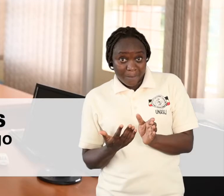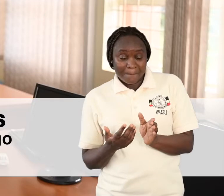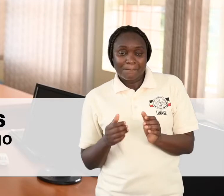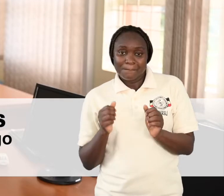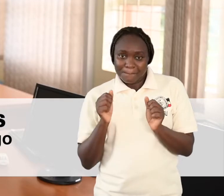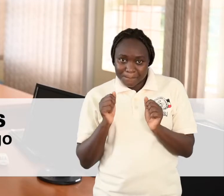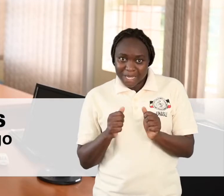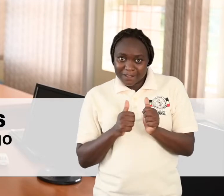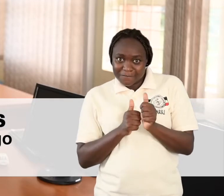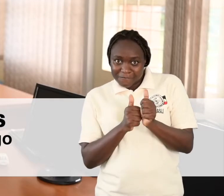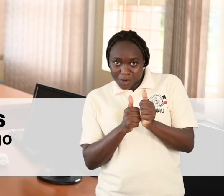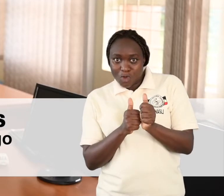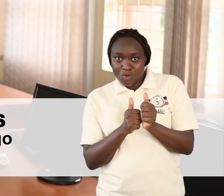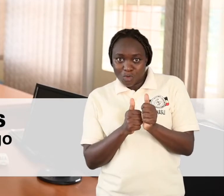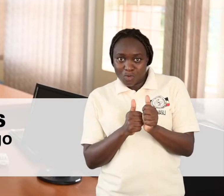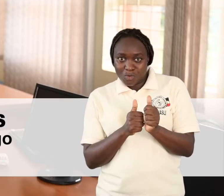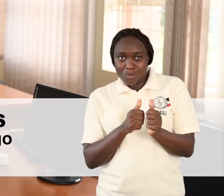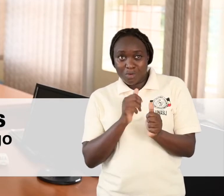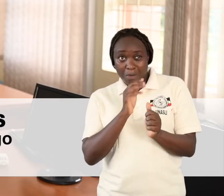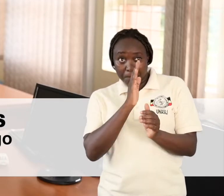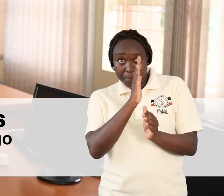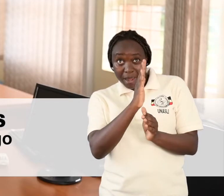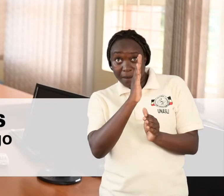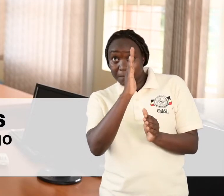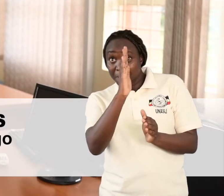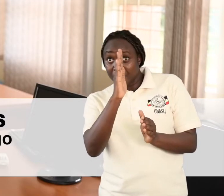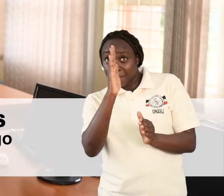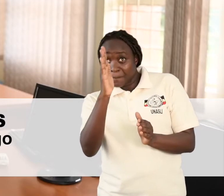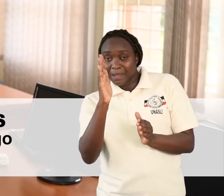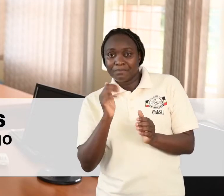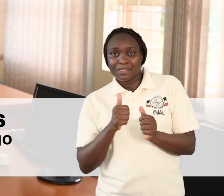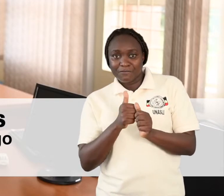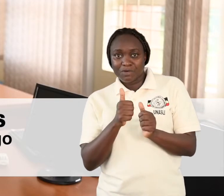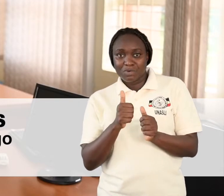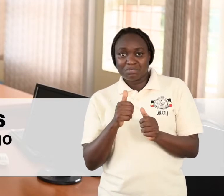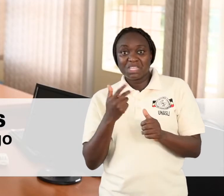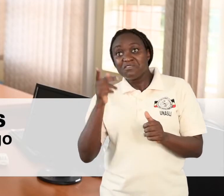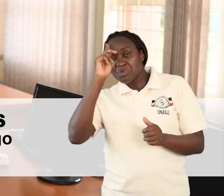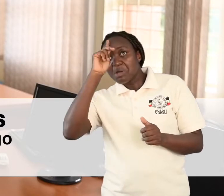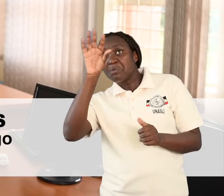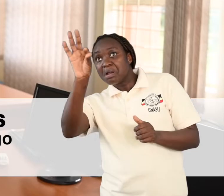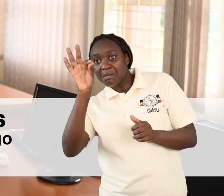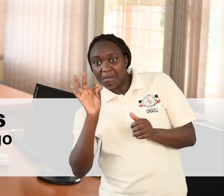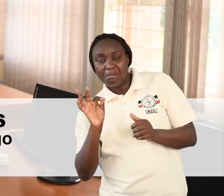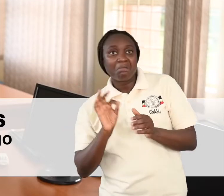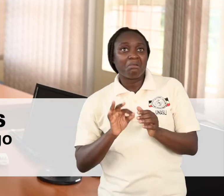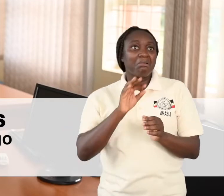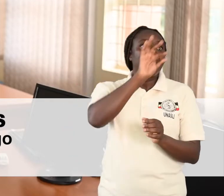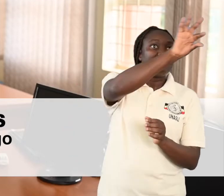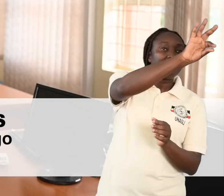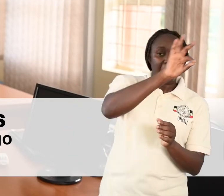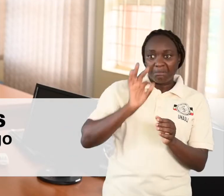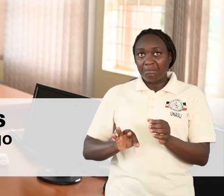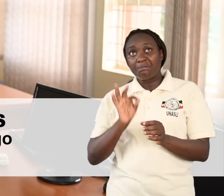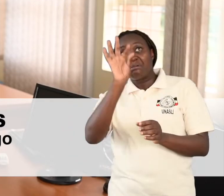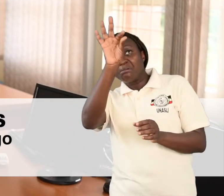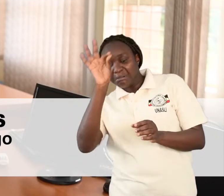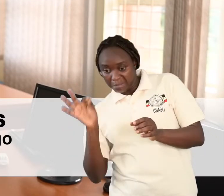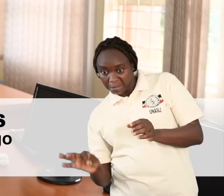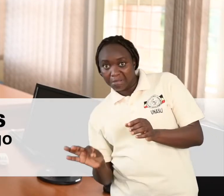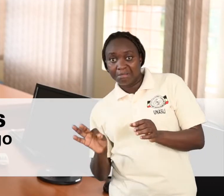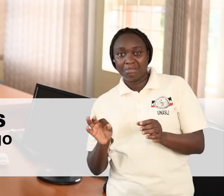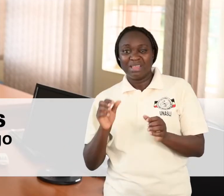elements consecutively. If you go on picking them at random, it's true, you will